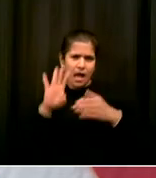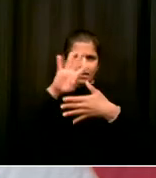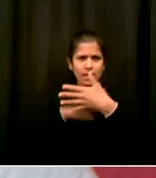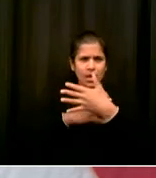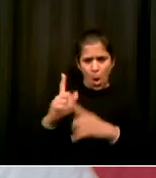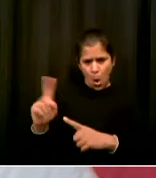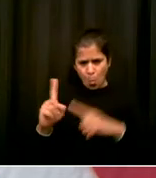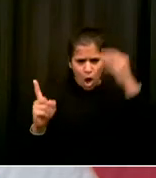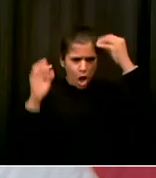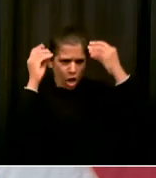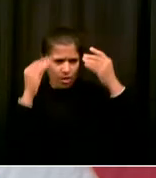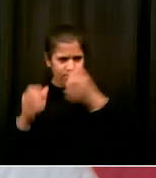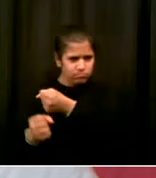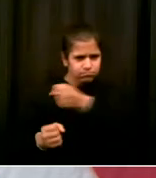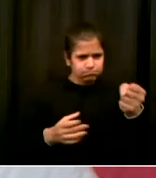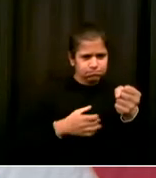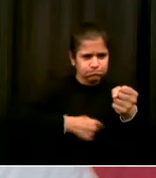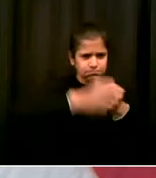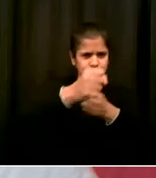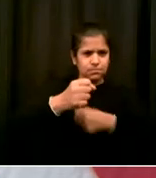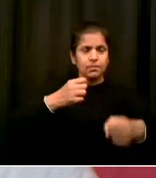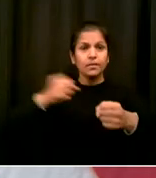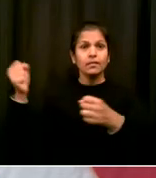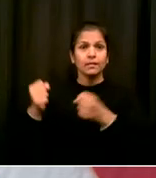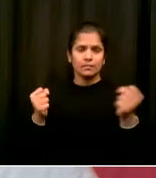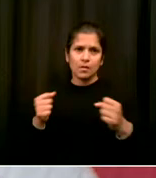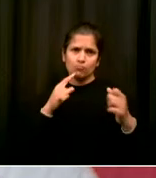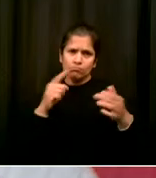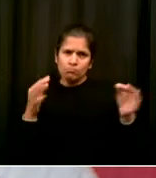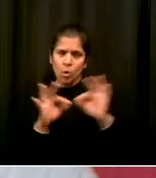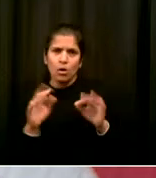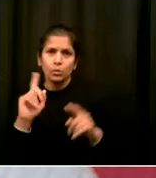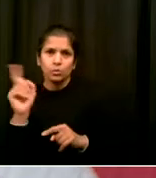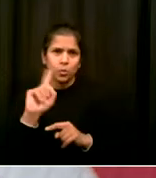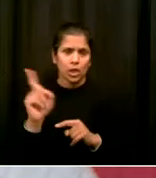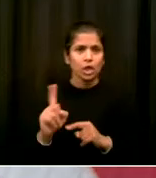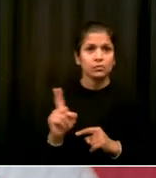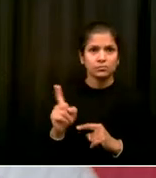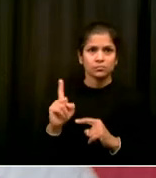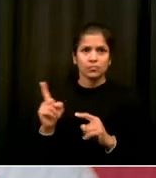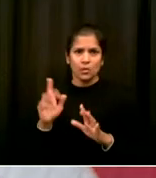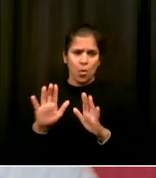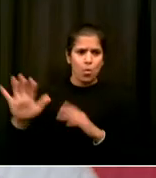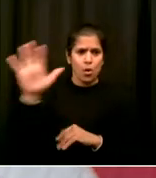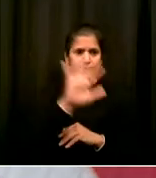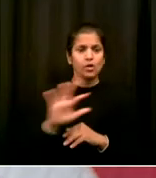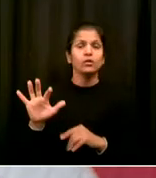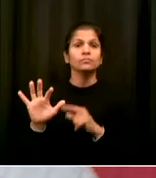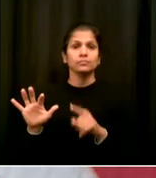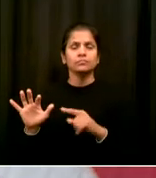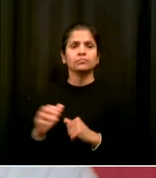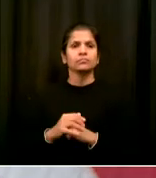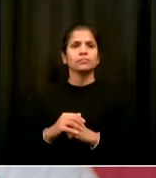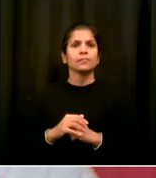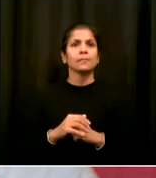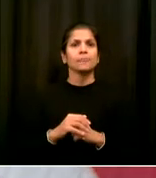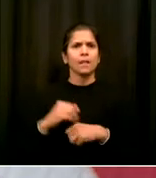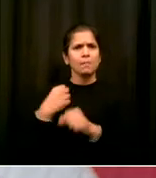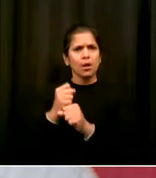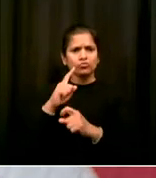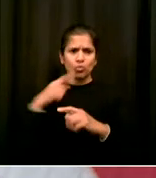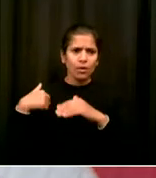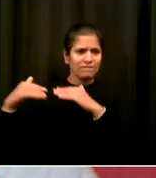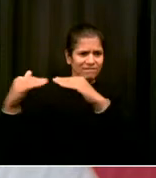vicious virus, most often communities of color. In addition, the city has built an unprecedented